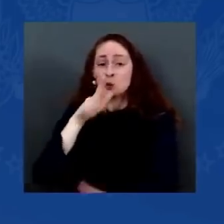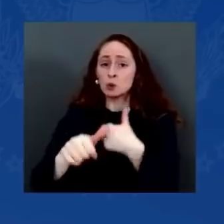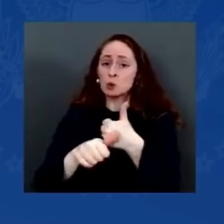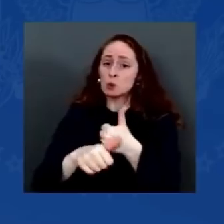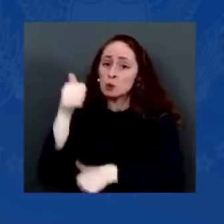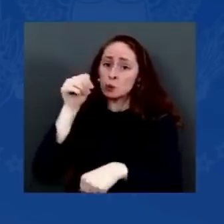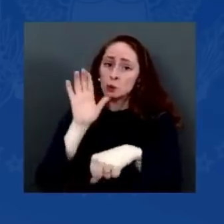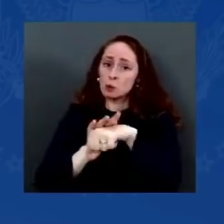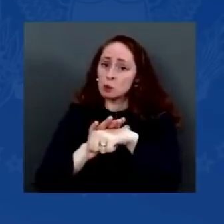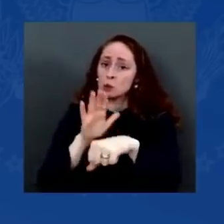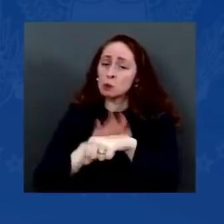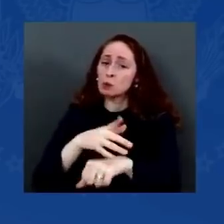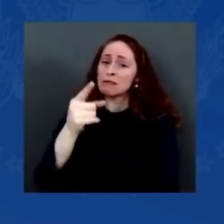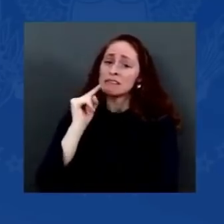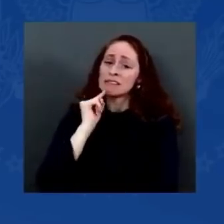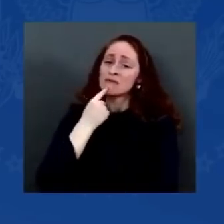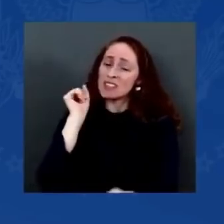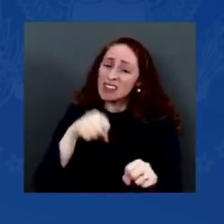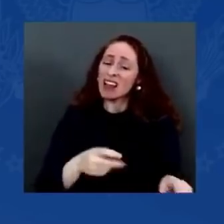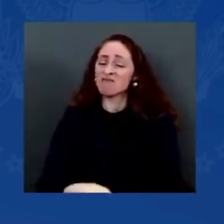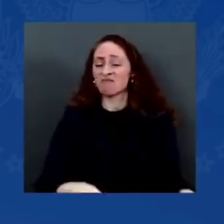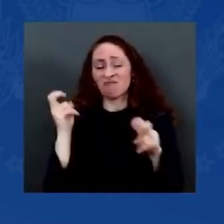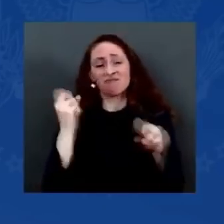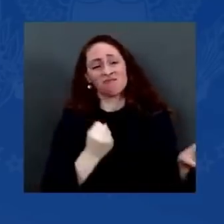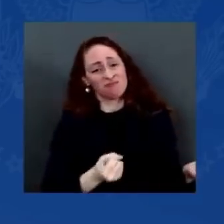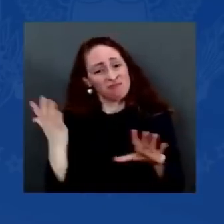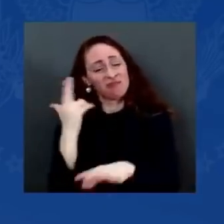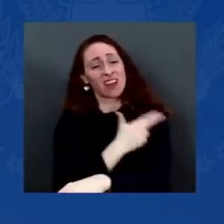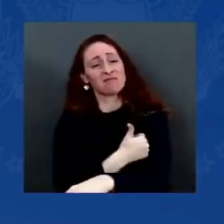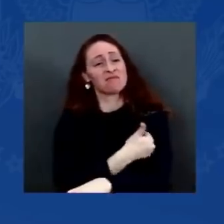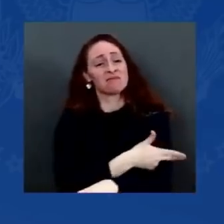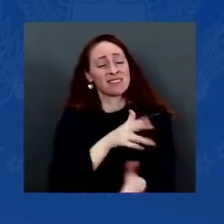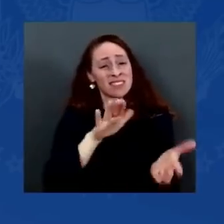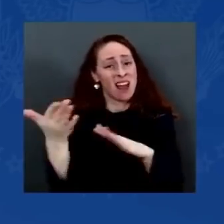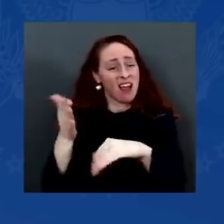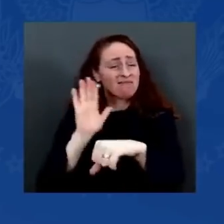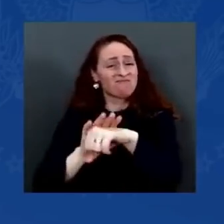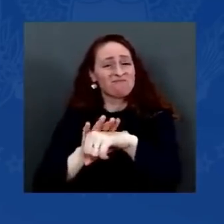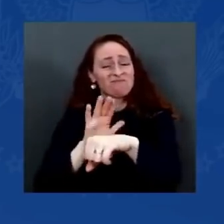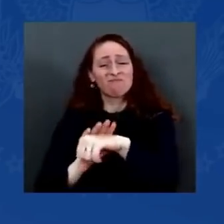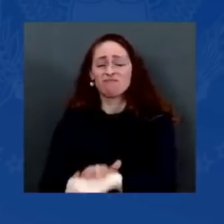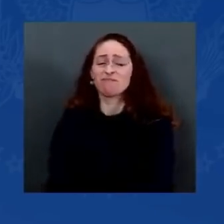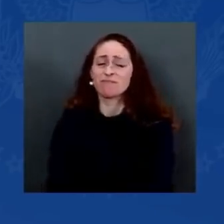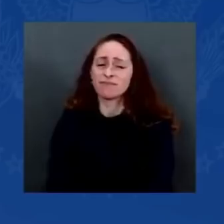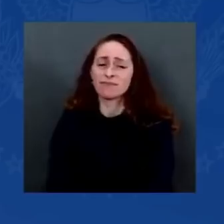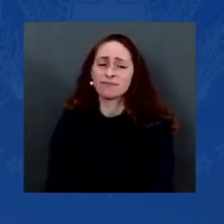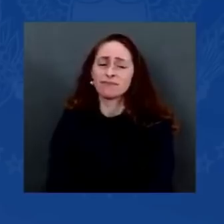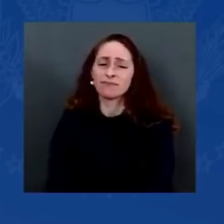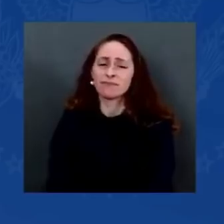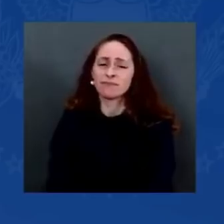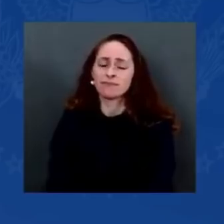shot. And no, this is not March of 2020. 200 million people are